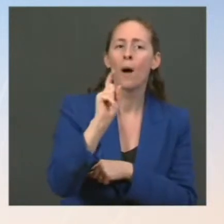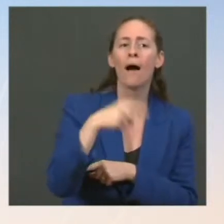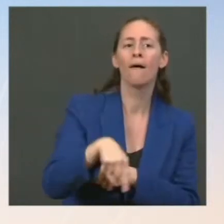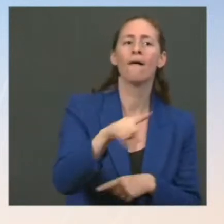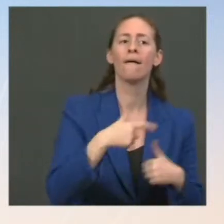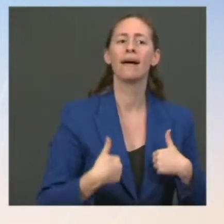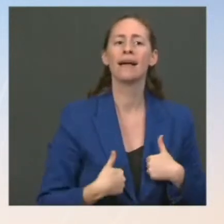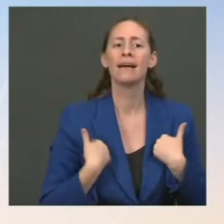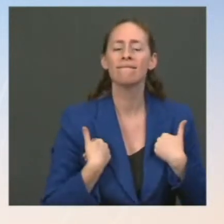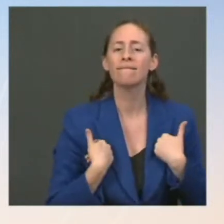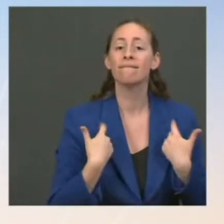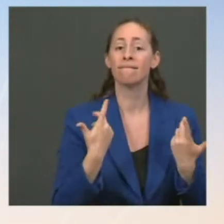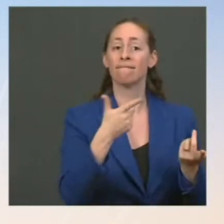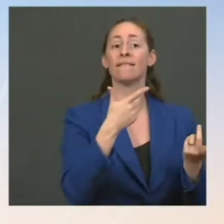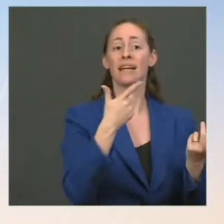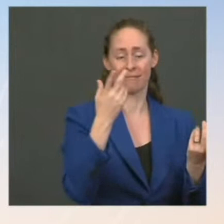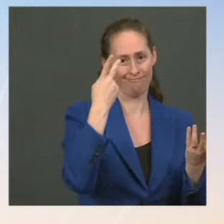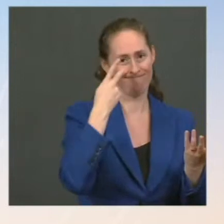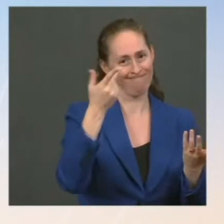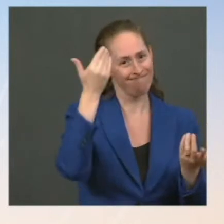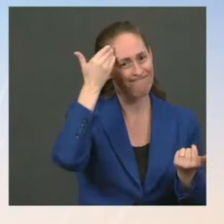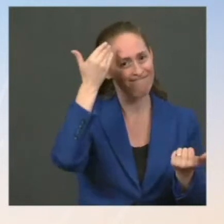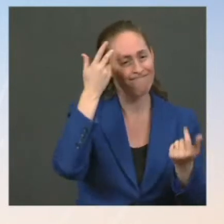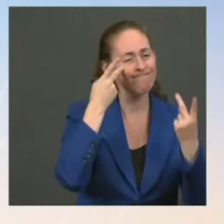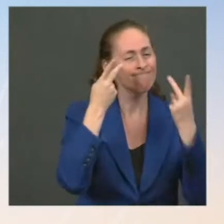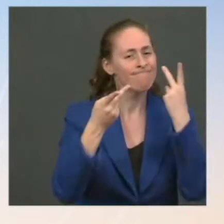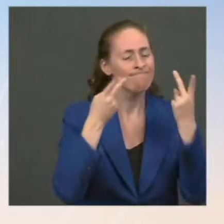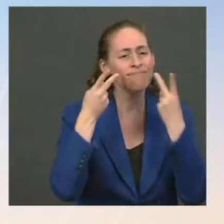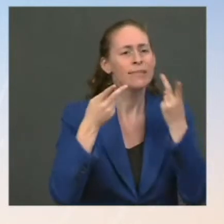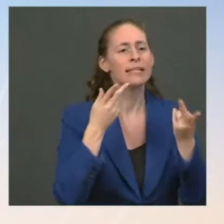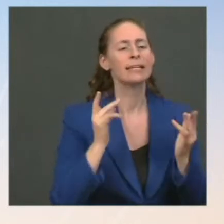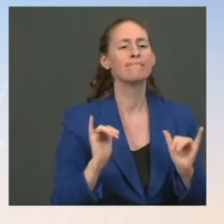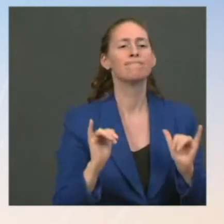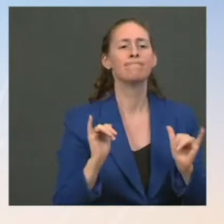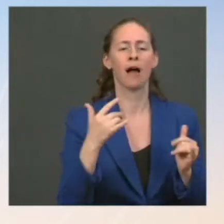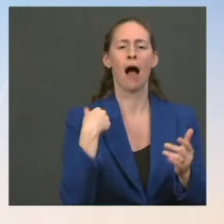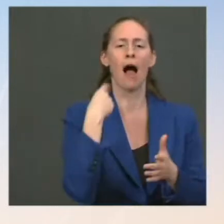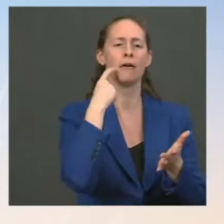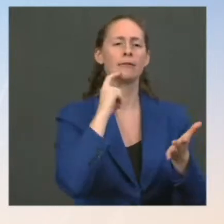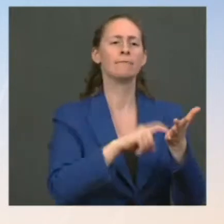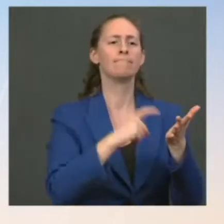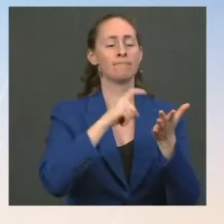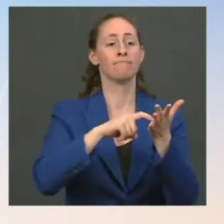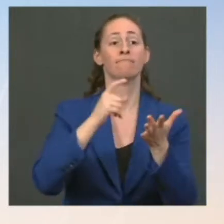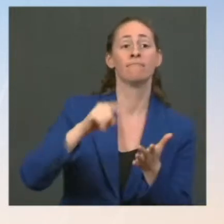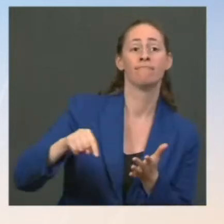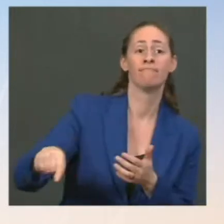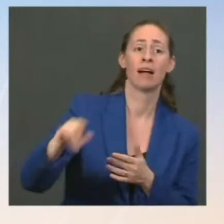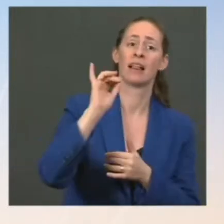evaluate that, or seen that happen over time. I noted that because it's important for people to understand this is what the American